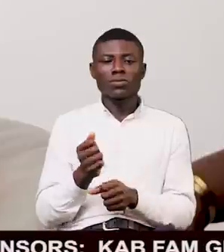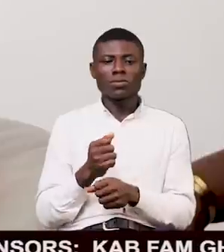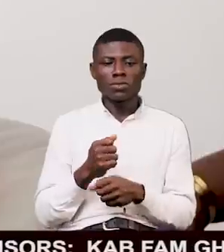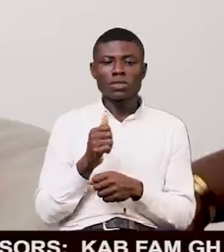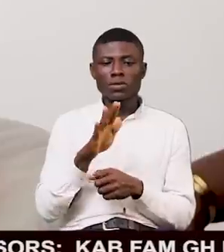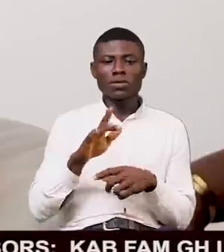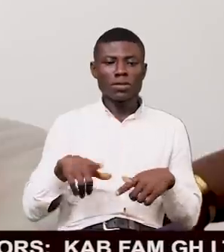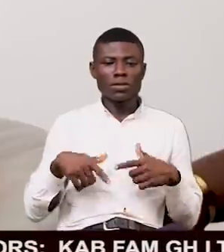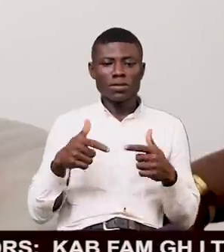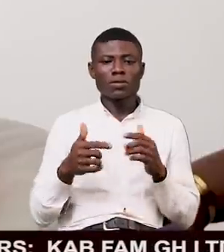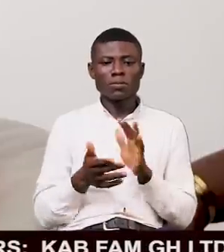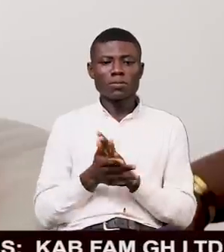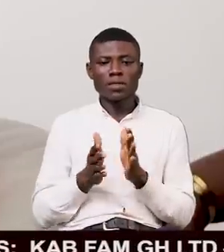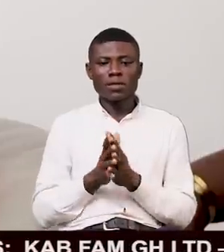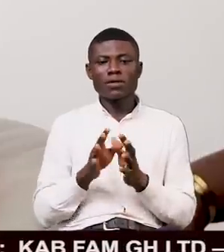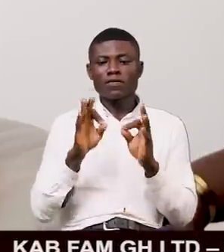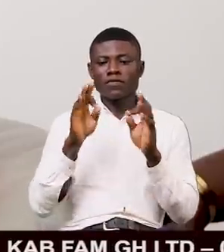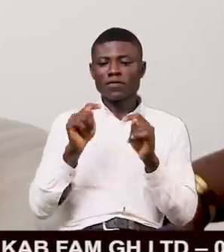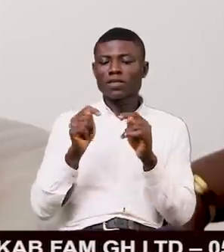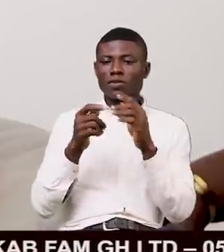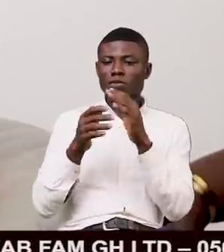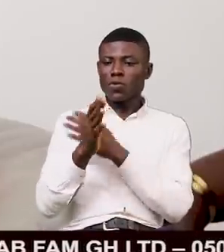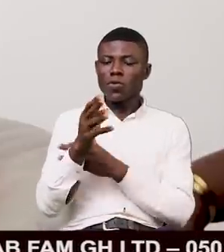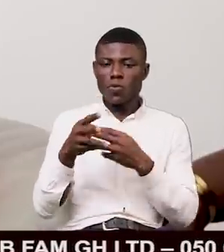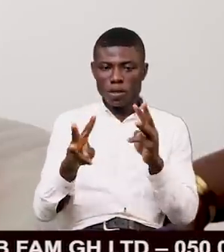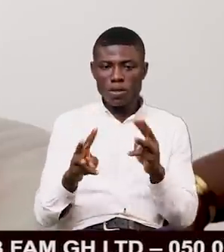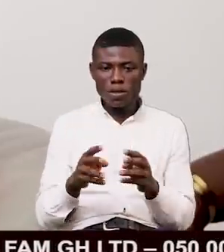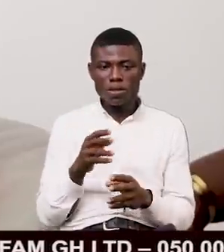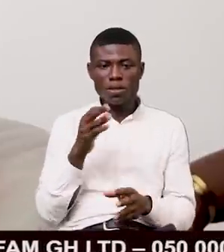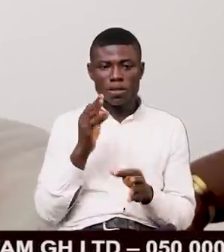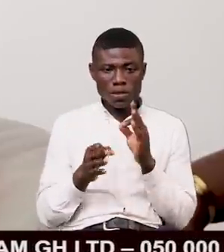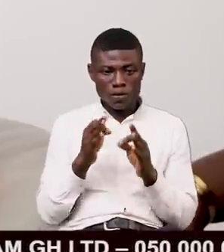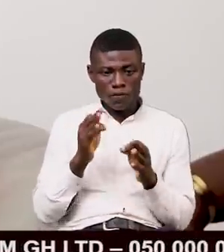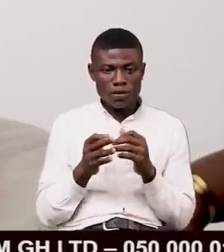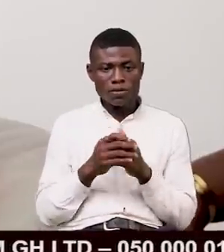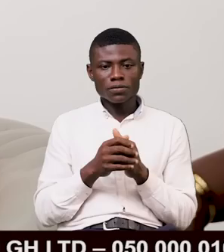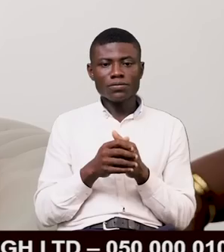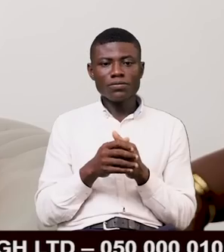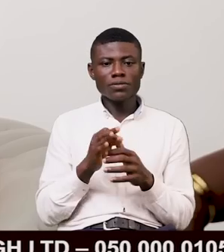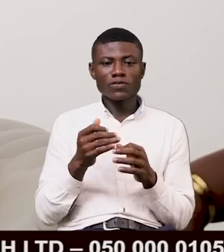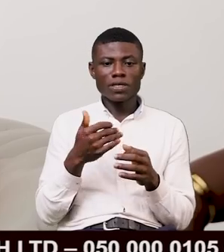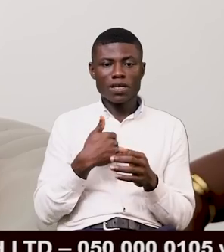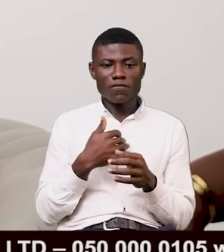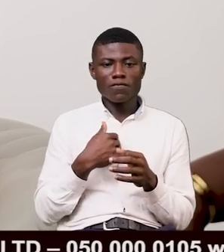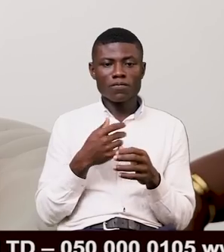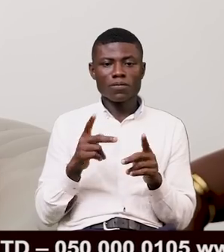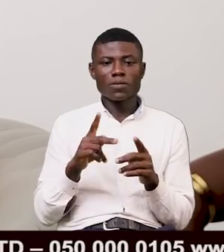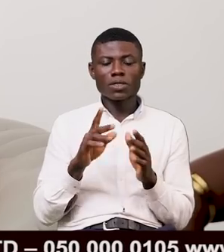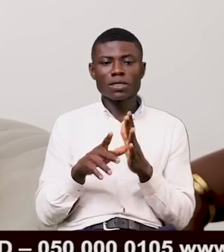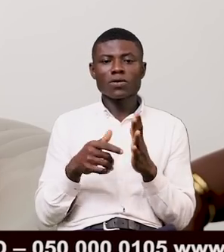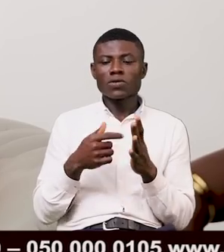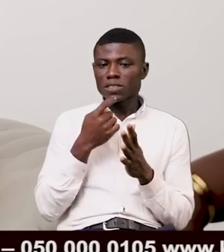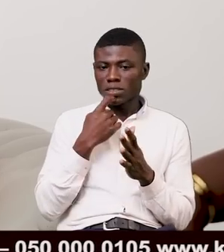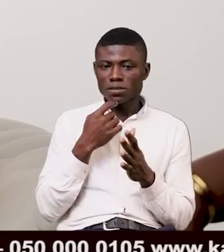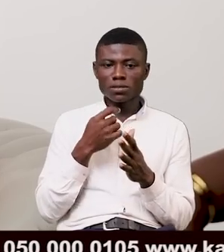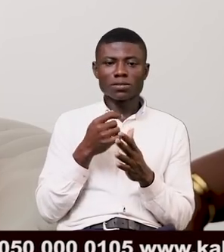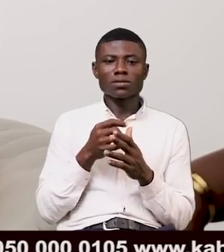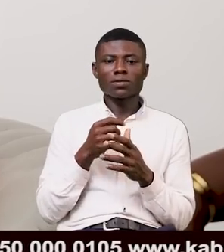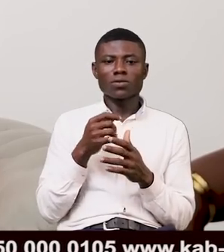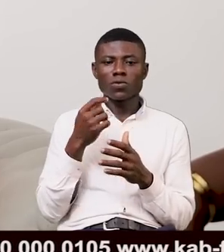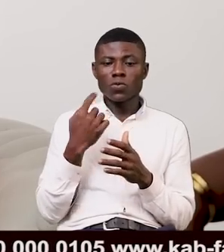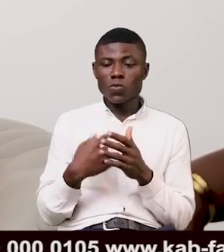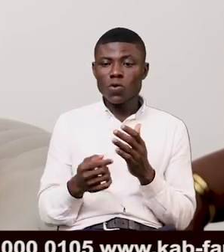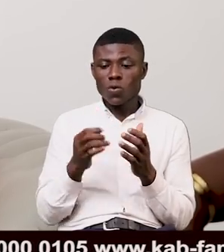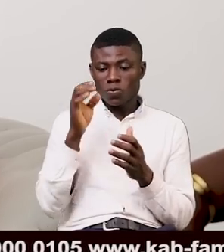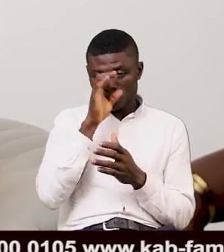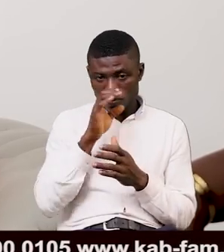so nso ensem fata because owo ope ni na wo ye se e bia de ope